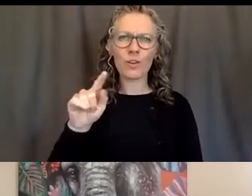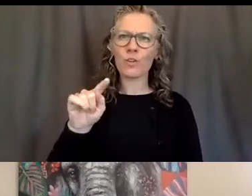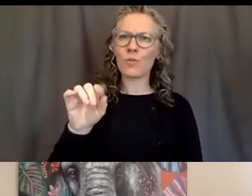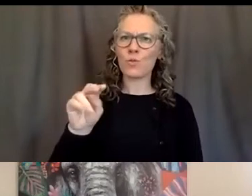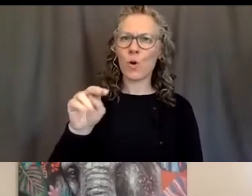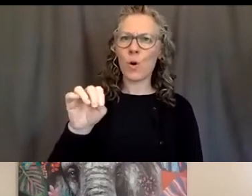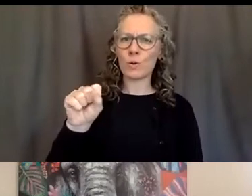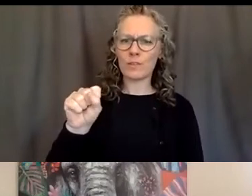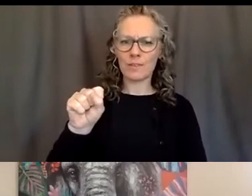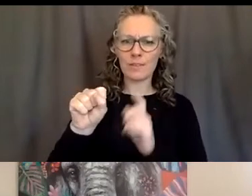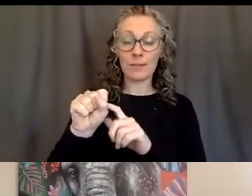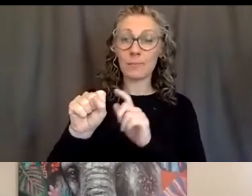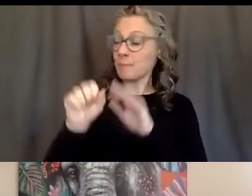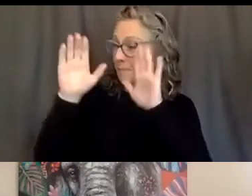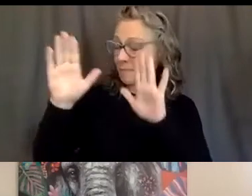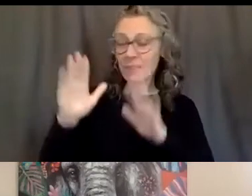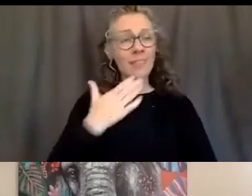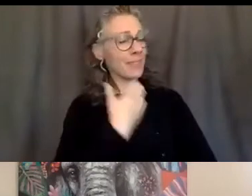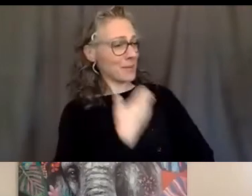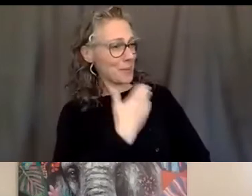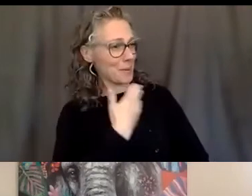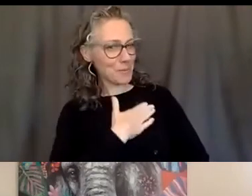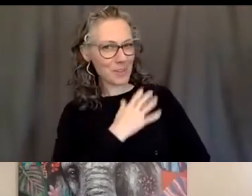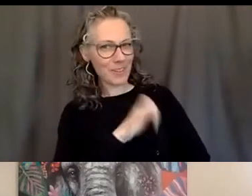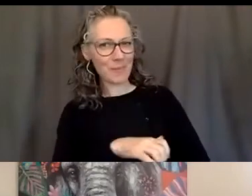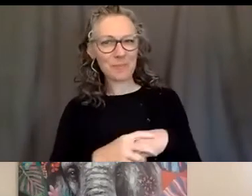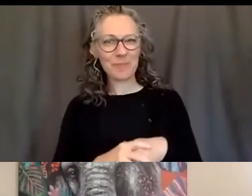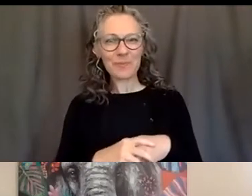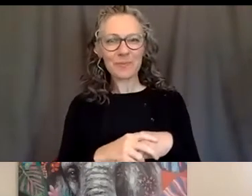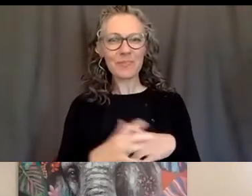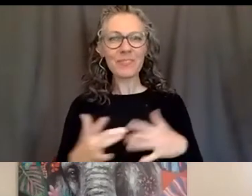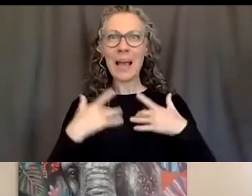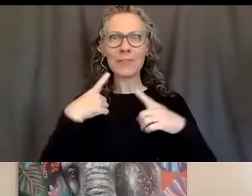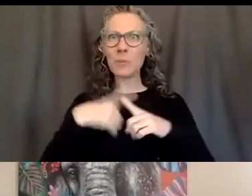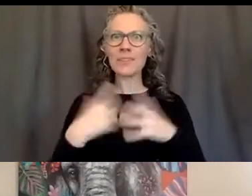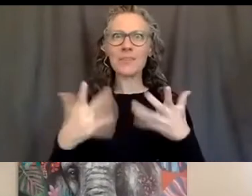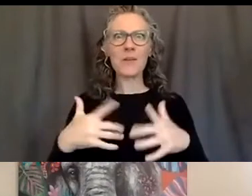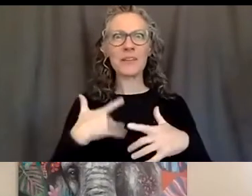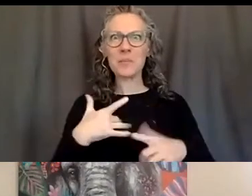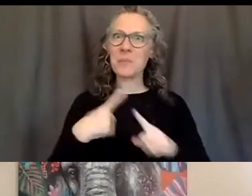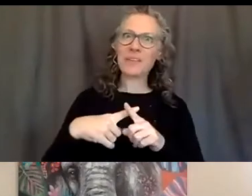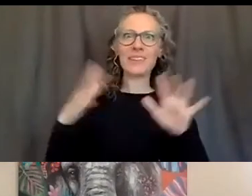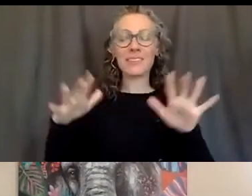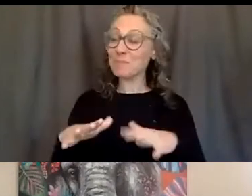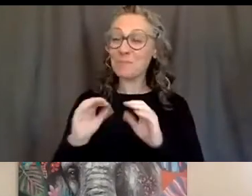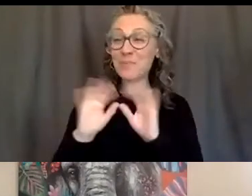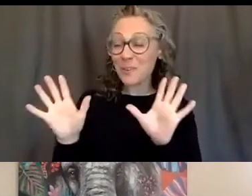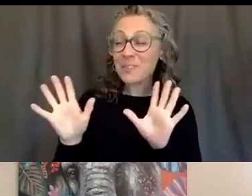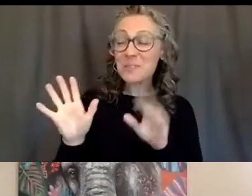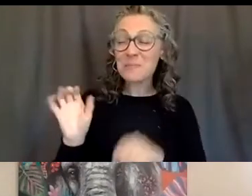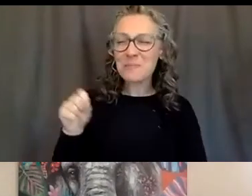really cool. Fabulous. Thank you, my dear. I appreciate it. I feel so much more positive now. We can tell.